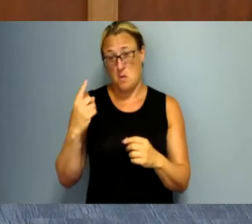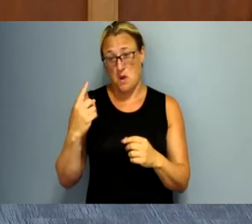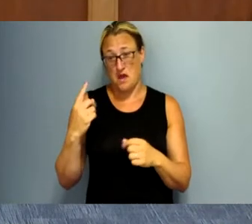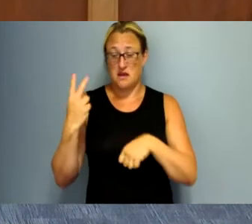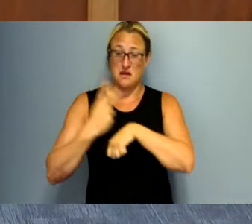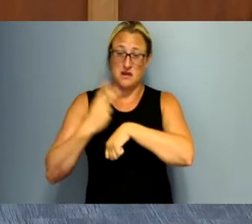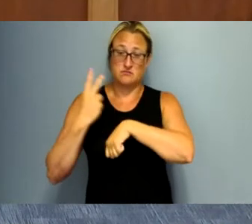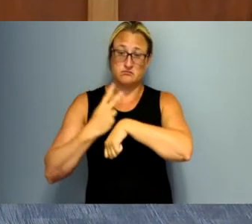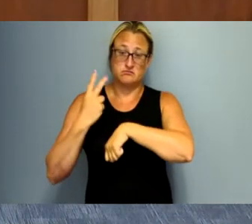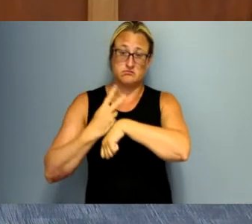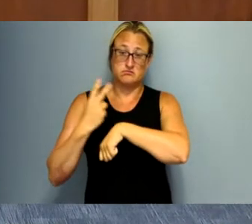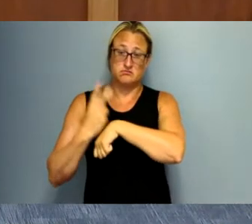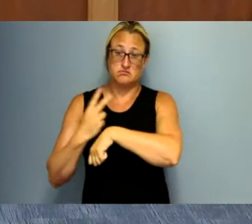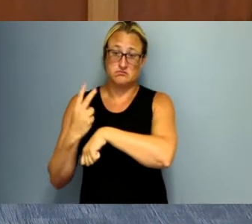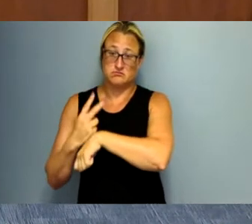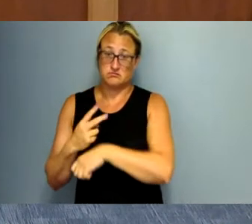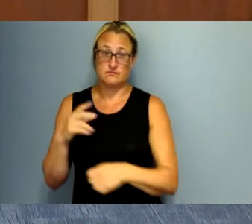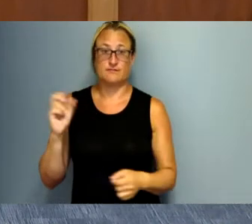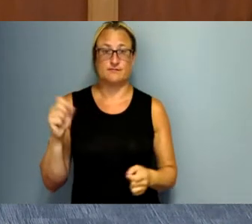Okay.